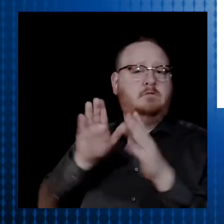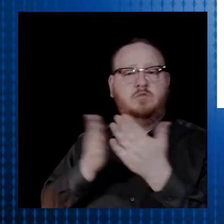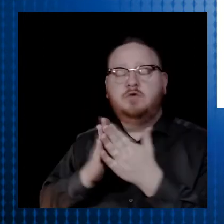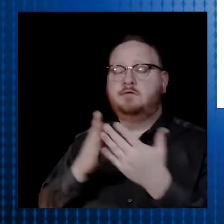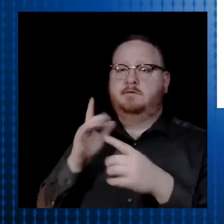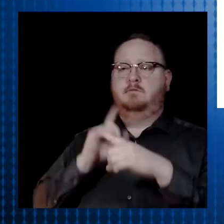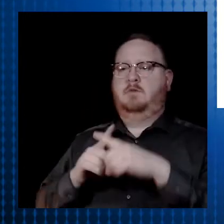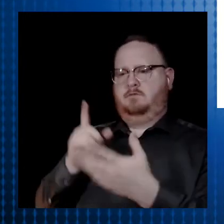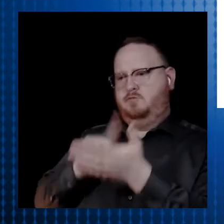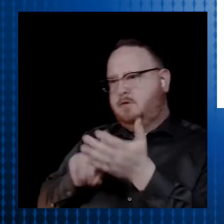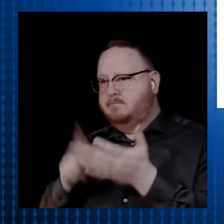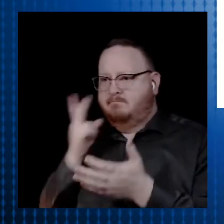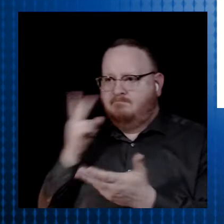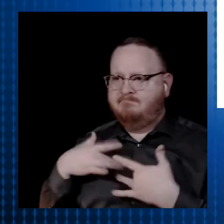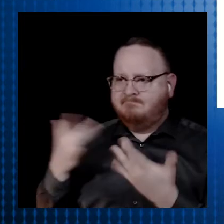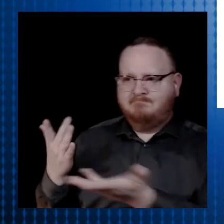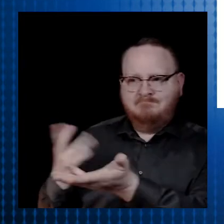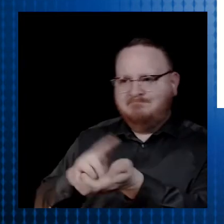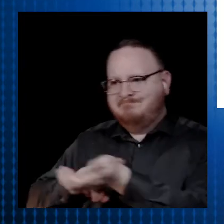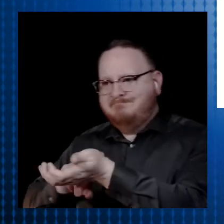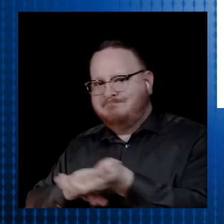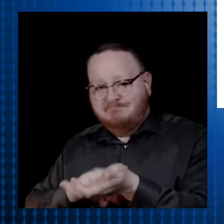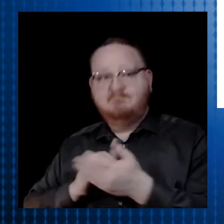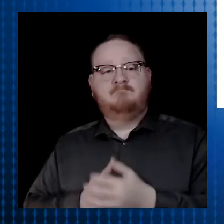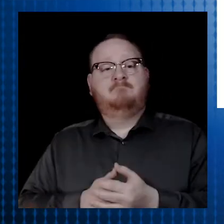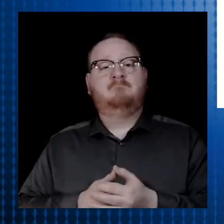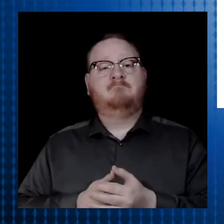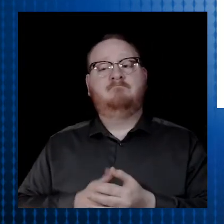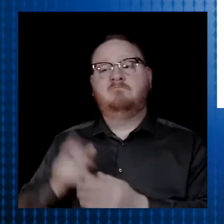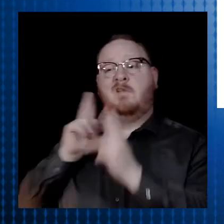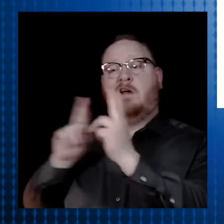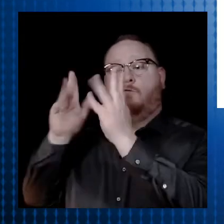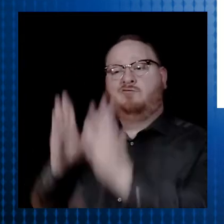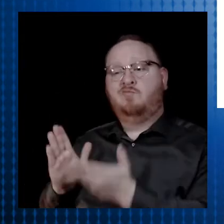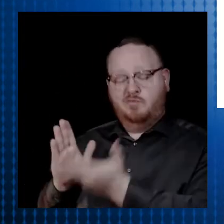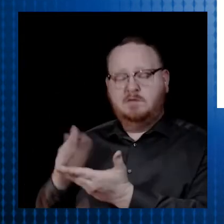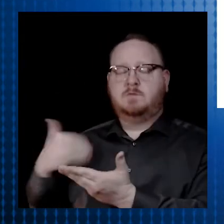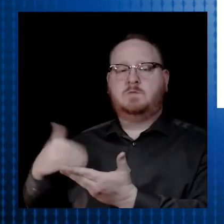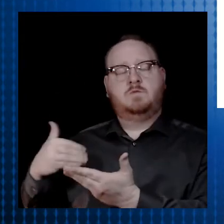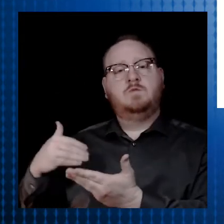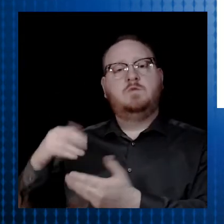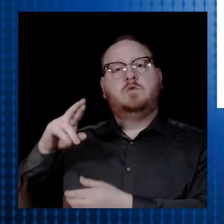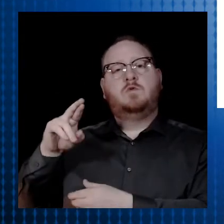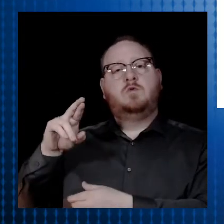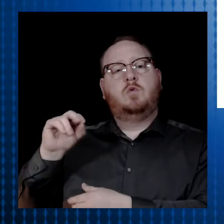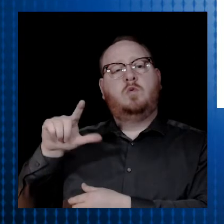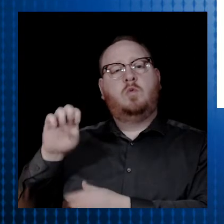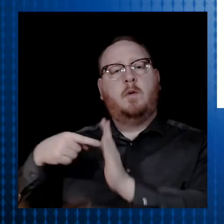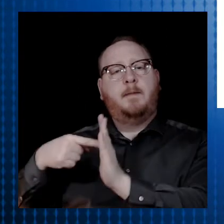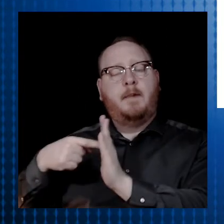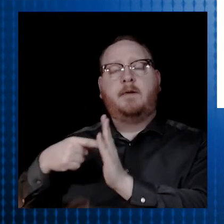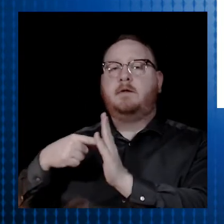This honoree is a role model of lifelong learning, seeking out professional